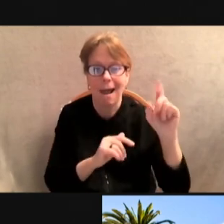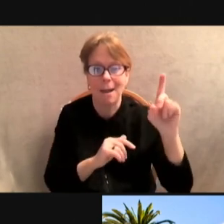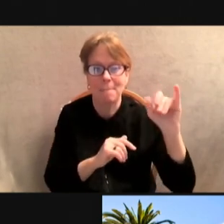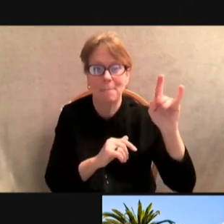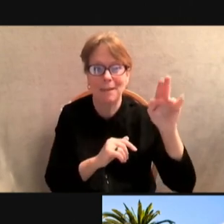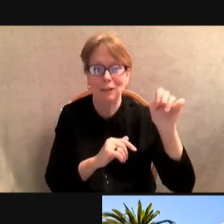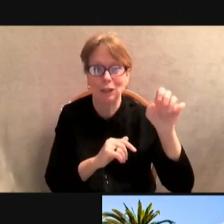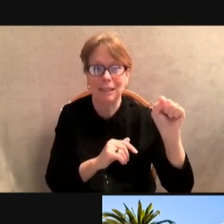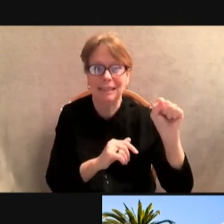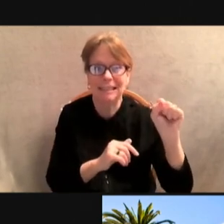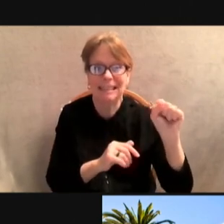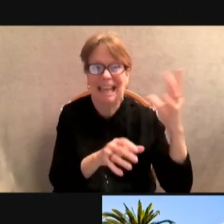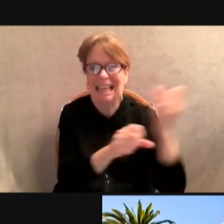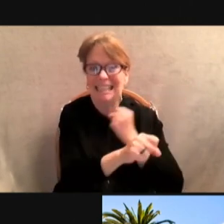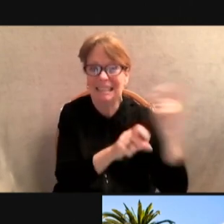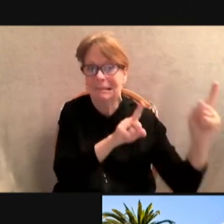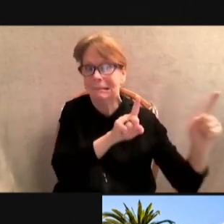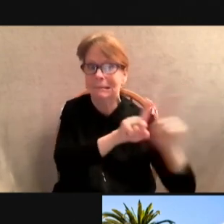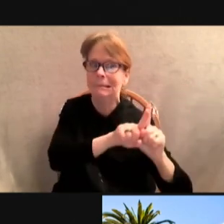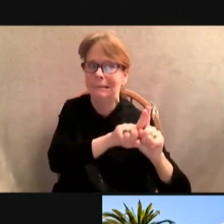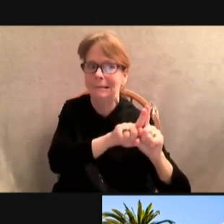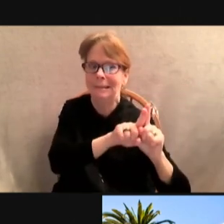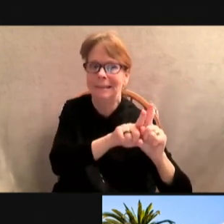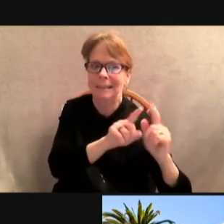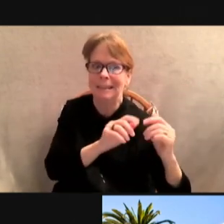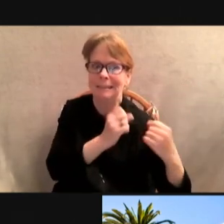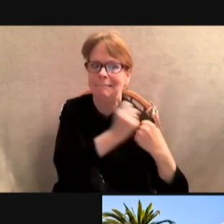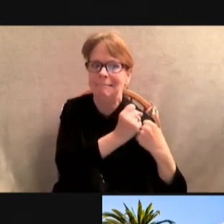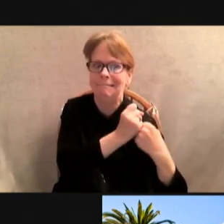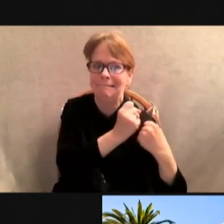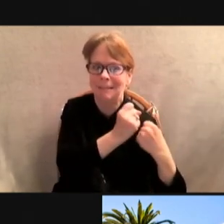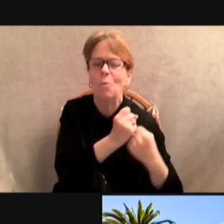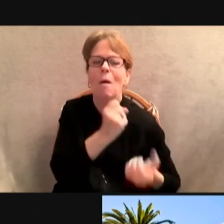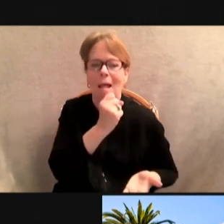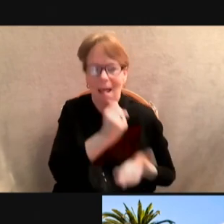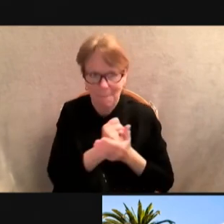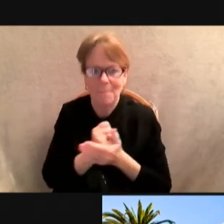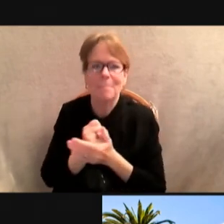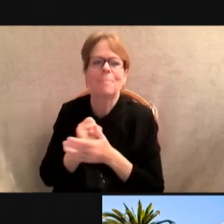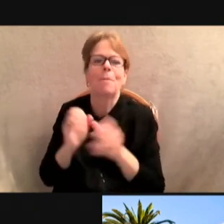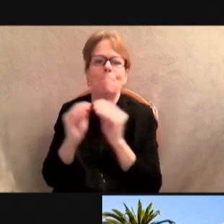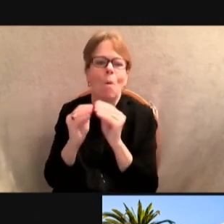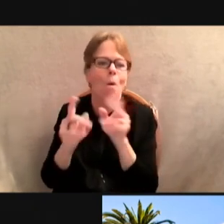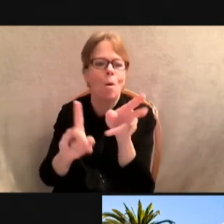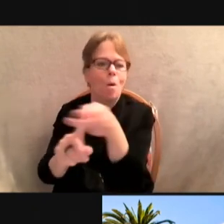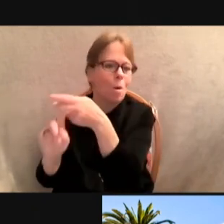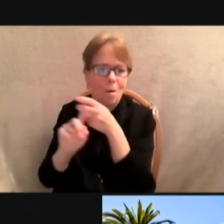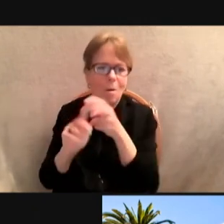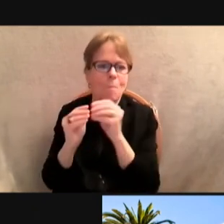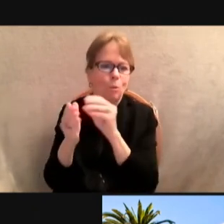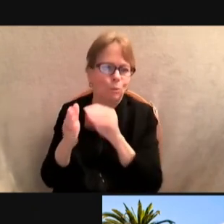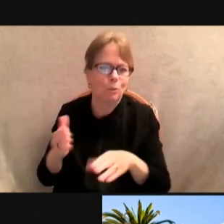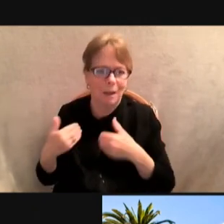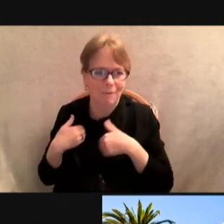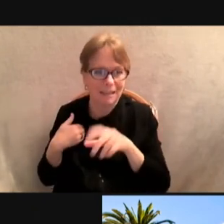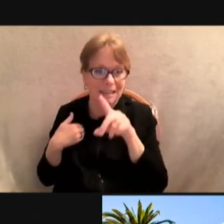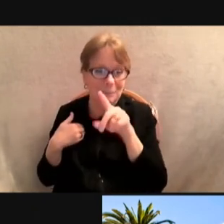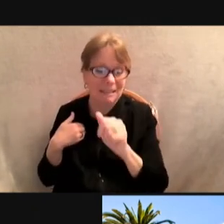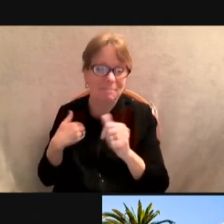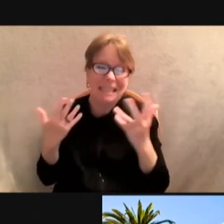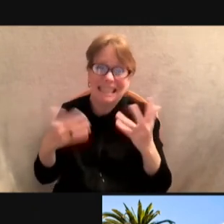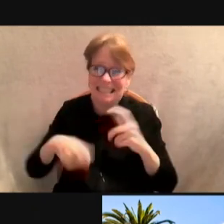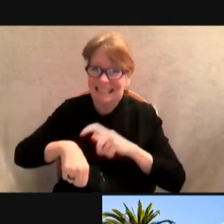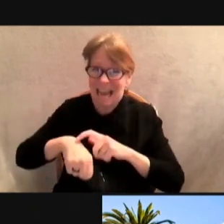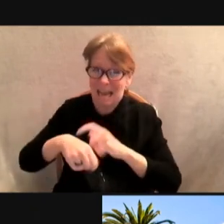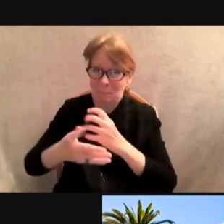the representation of disability at your school. So unfortunately, that'll be the last question. We're